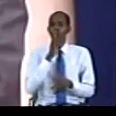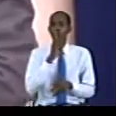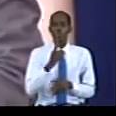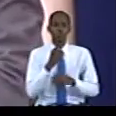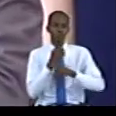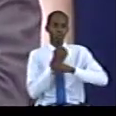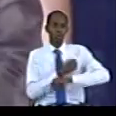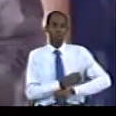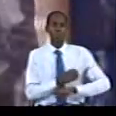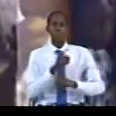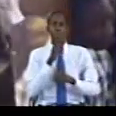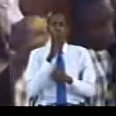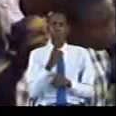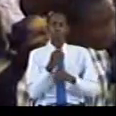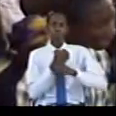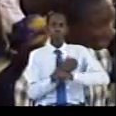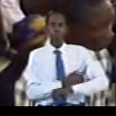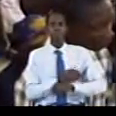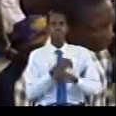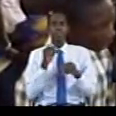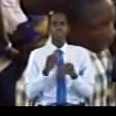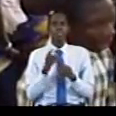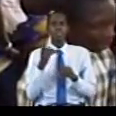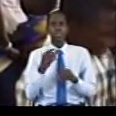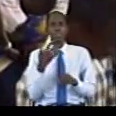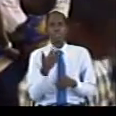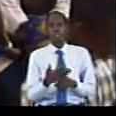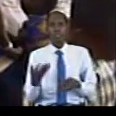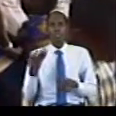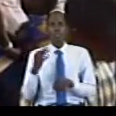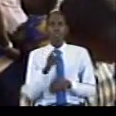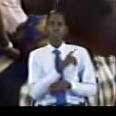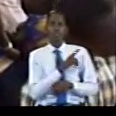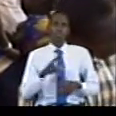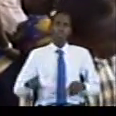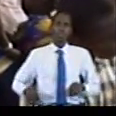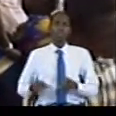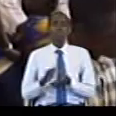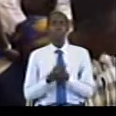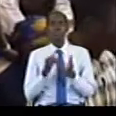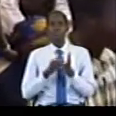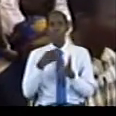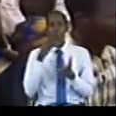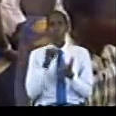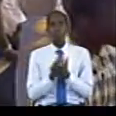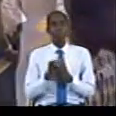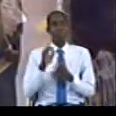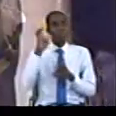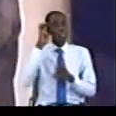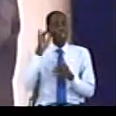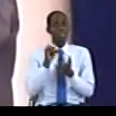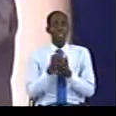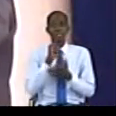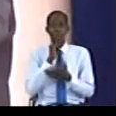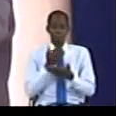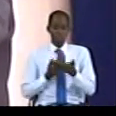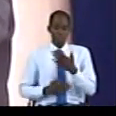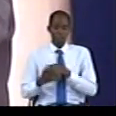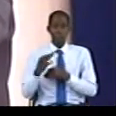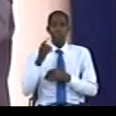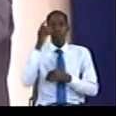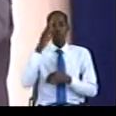Preservation. Preservation in the things of the Lord. It says, he that is born of God does not commit